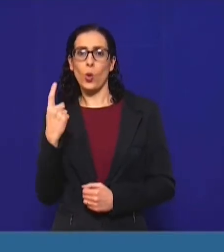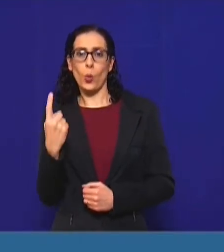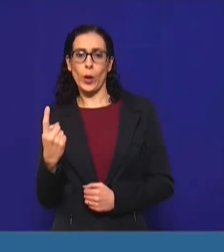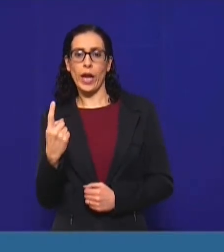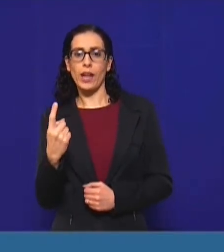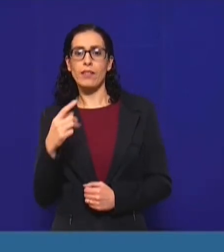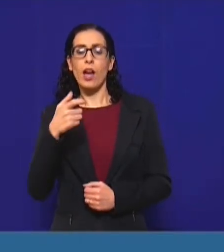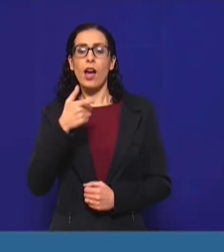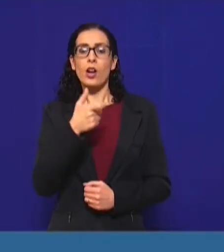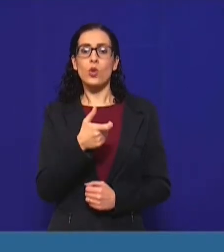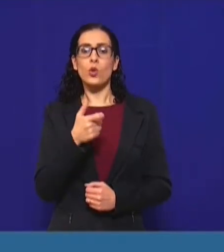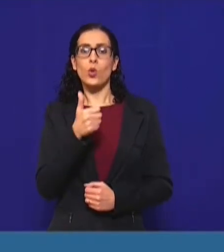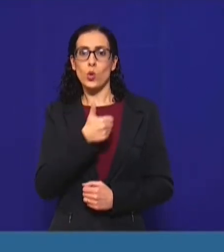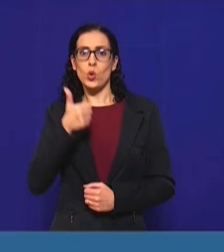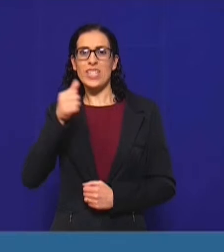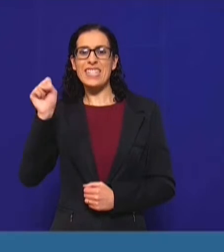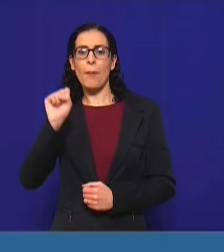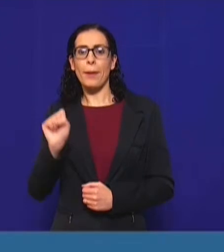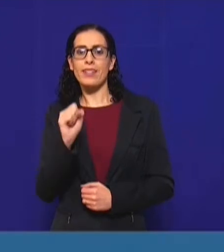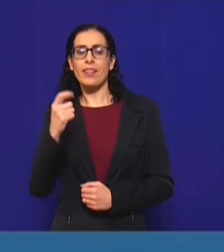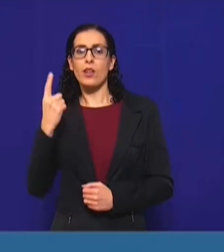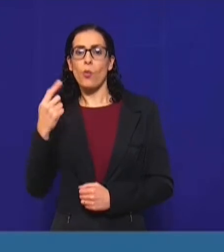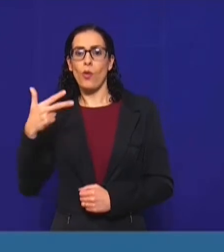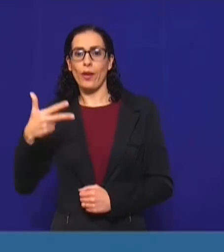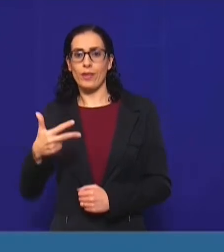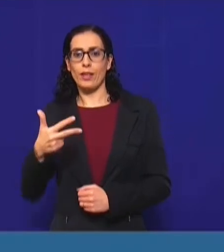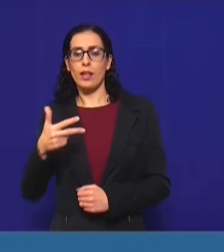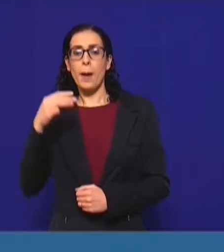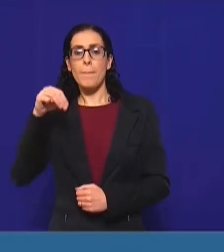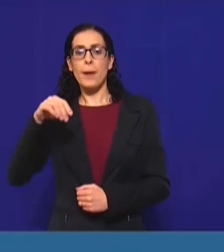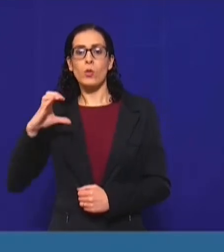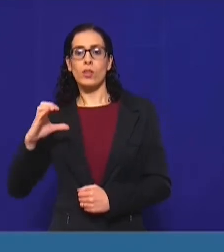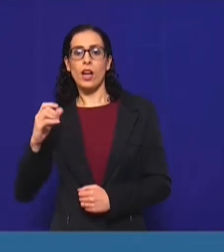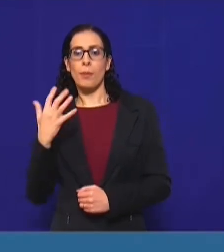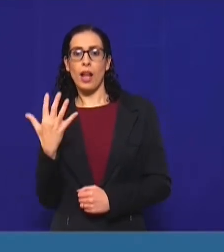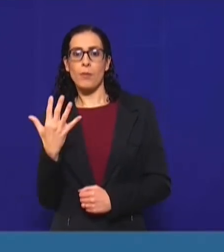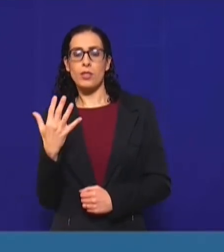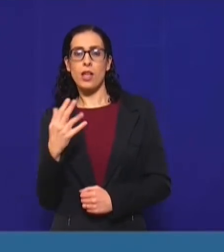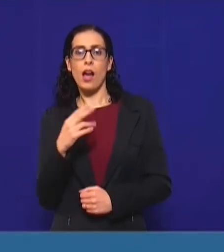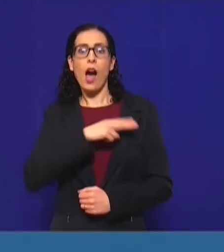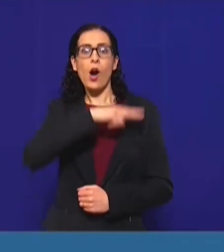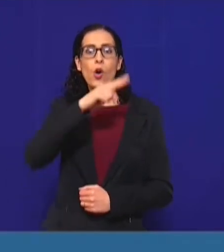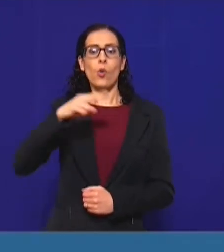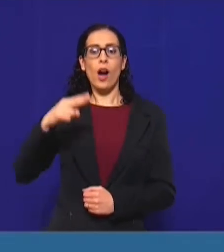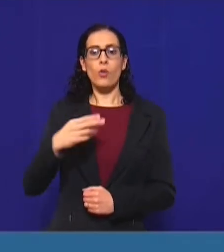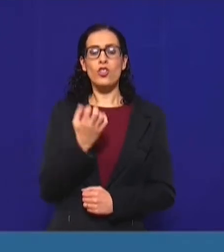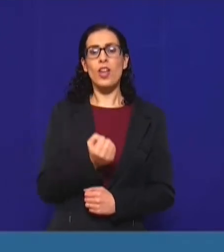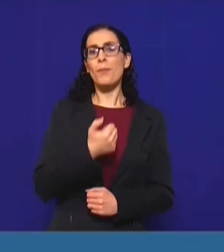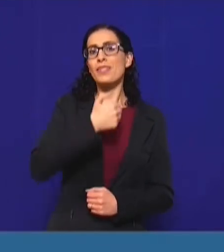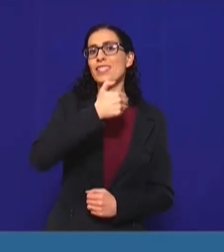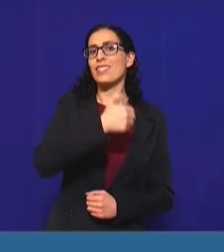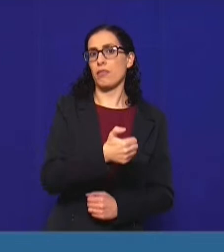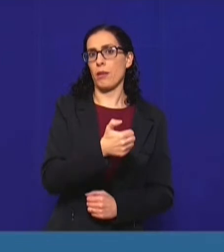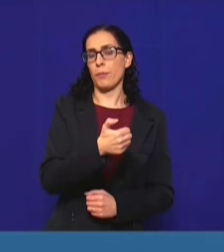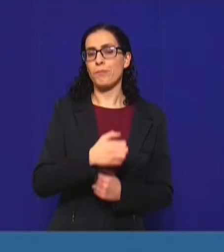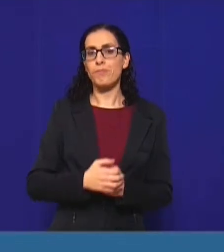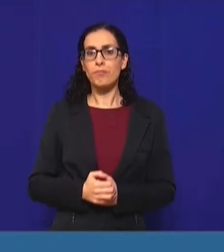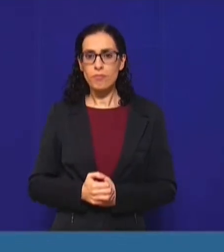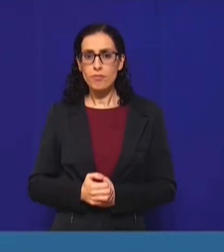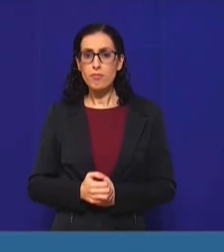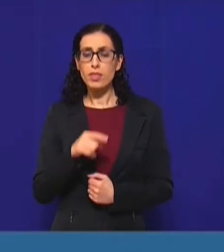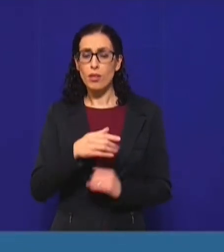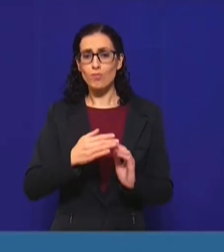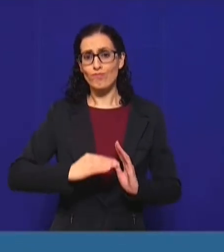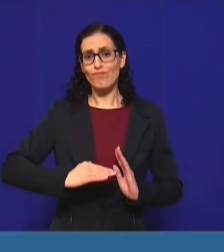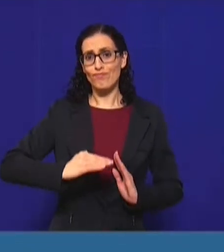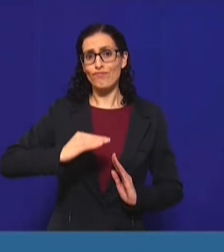Mount Carmel 5 u l-Isptar Ġenerali ta' Għawdex hemm 6 persuni. Bam qegħdin naraw it-total ta' każijiet qiegħed dejjem jiżdied,